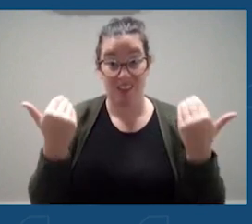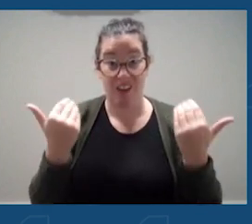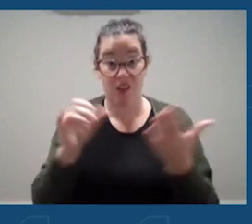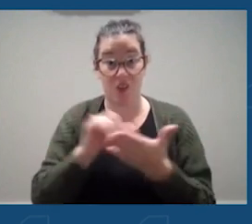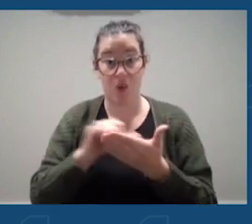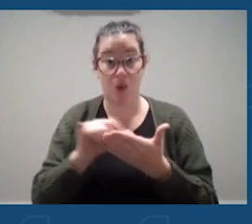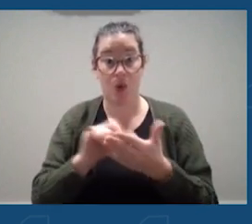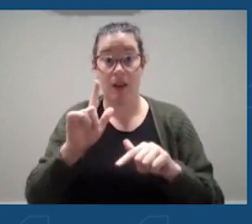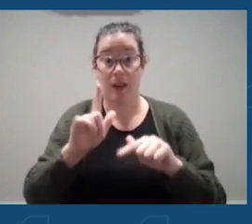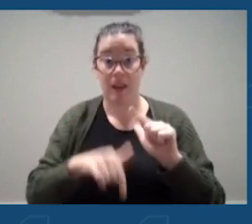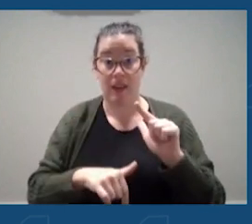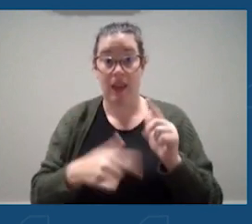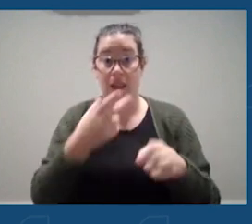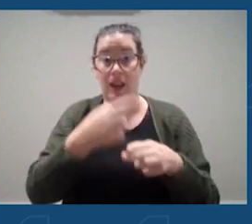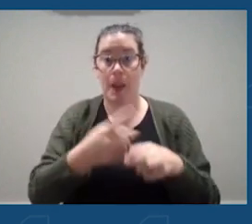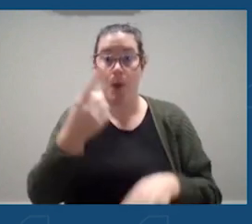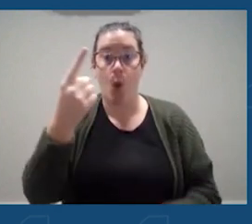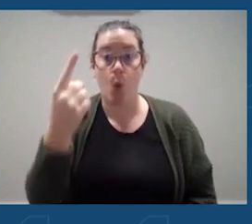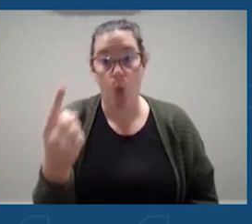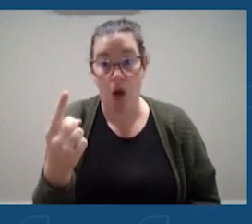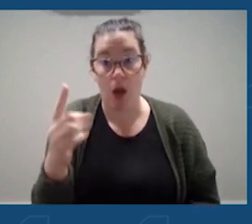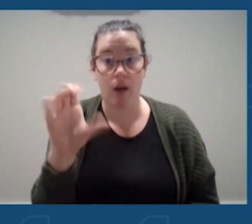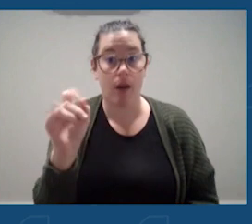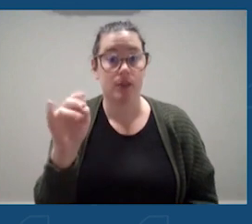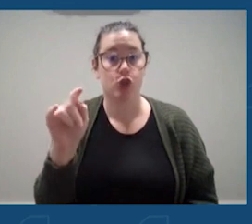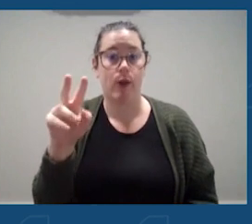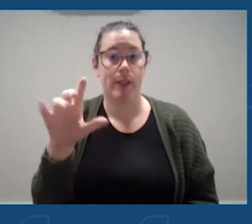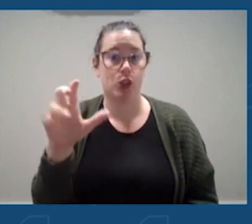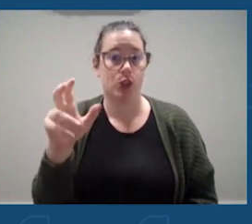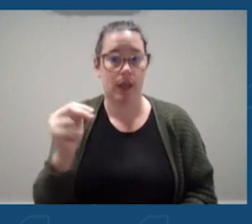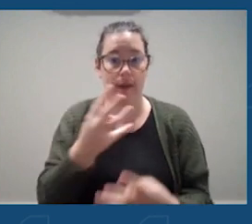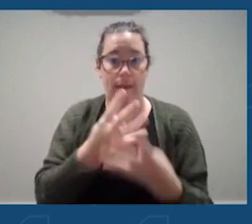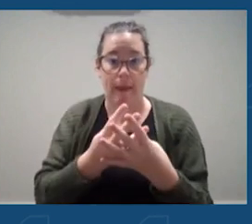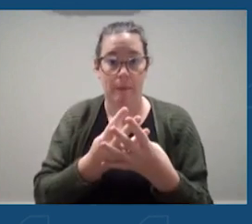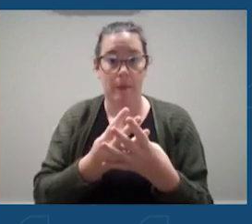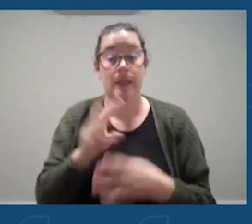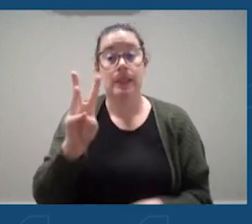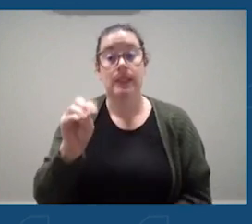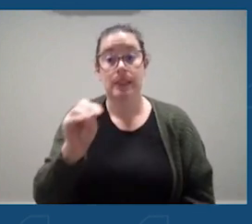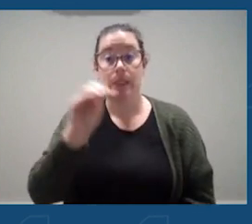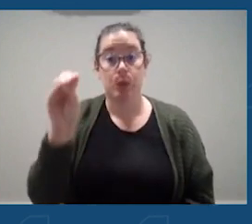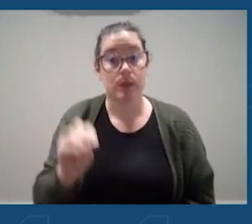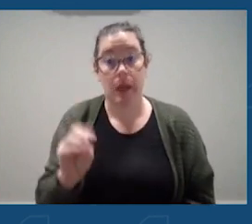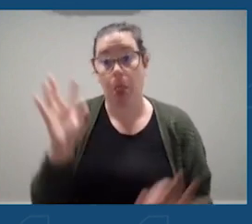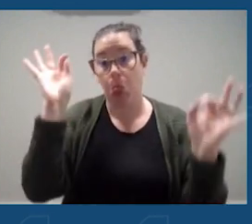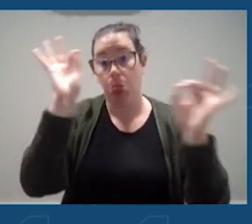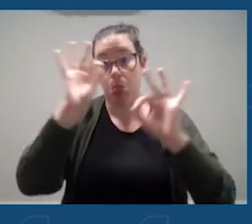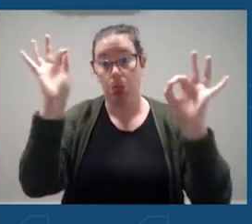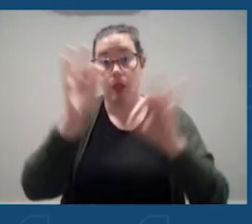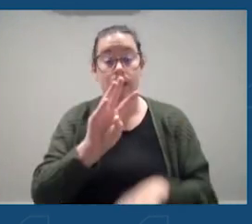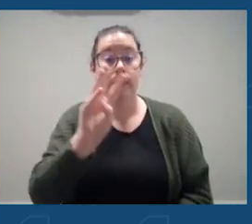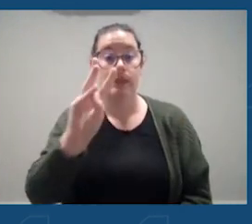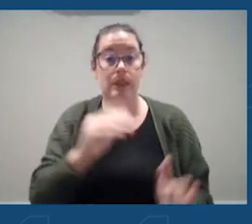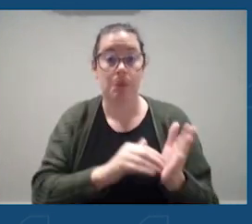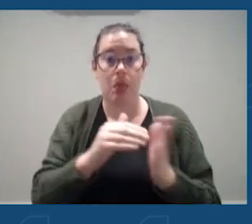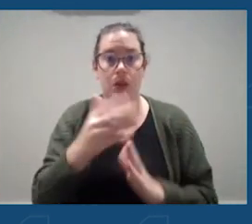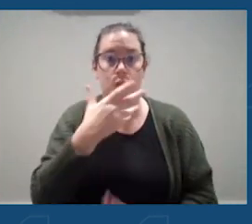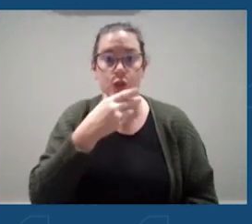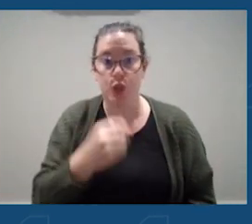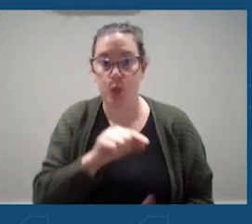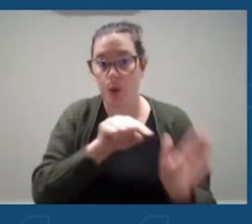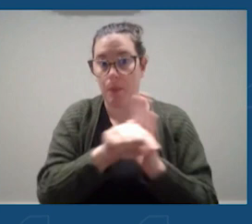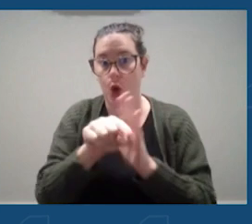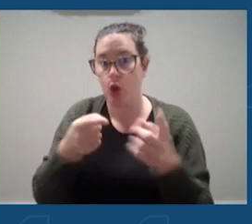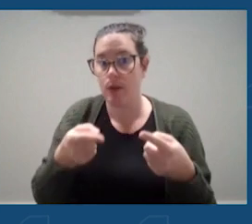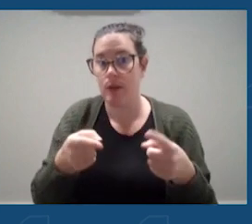single concentration camp? 60% were unaware that 6 million Jews were murdered during the